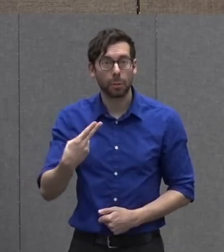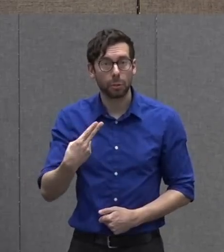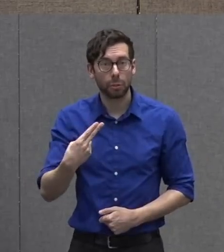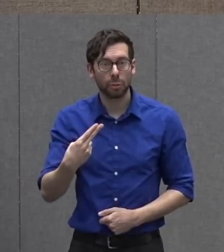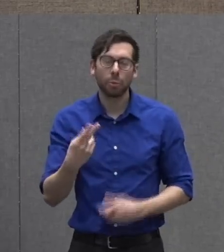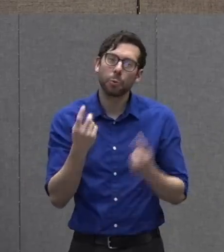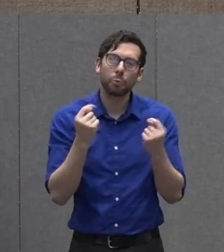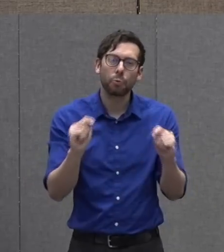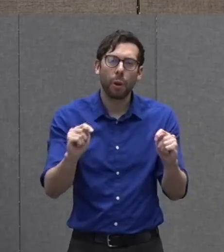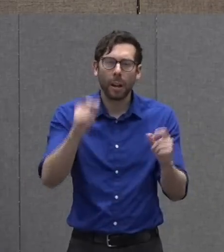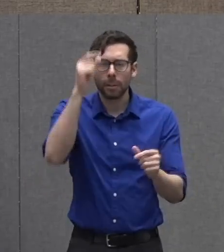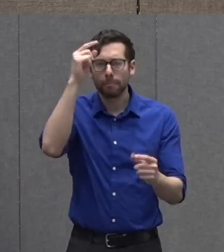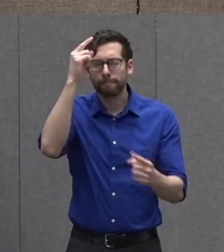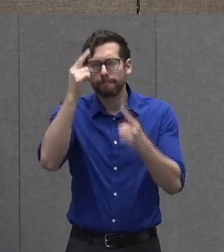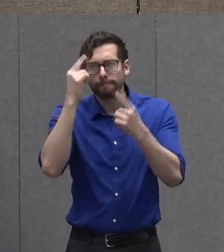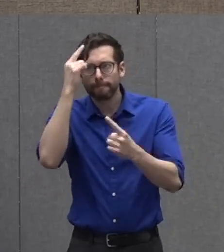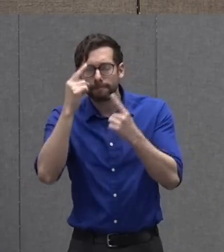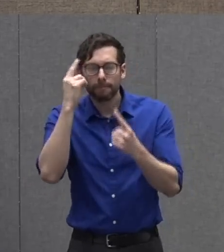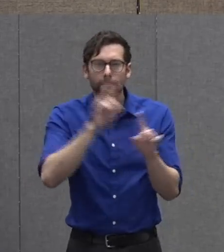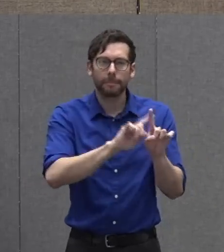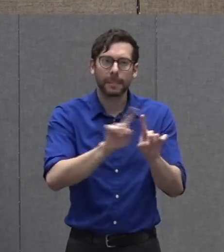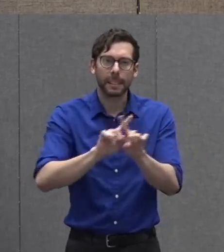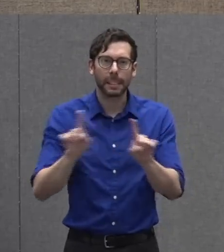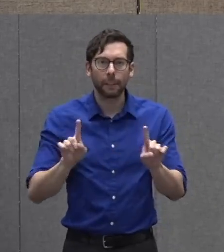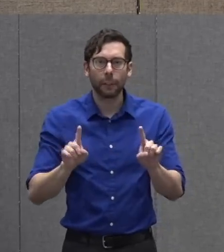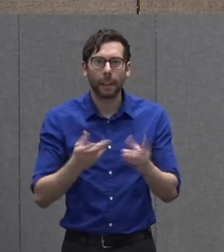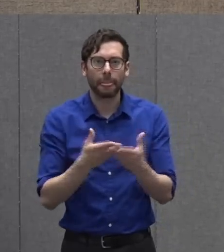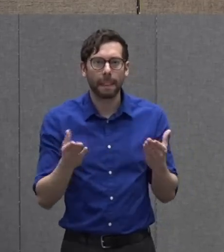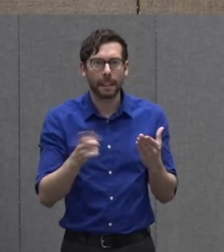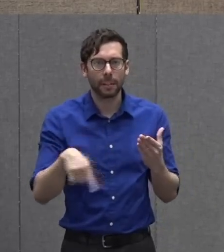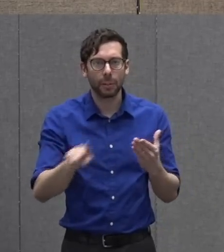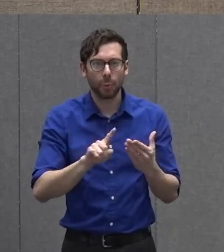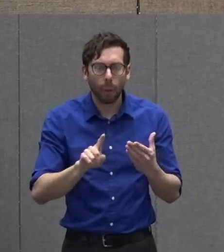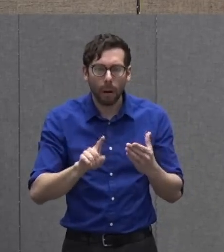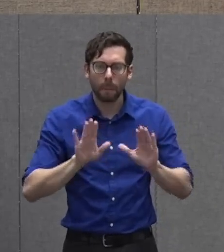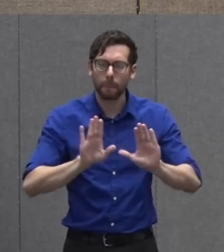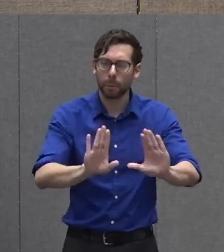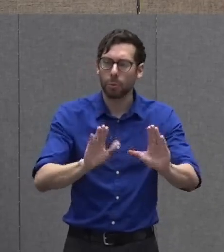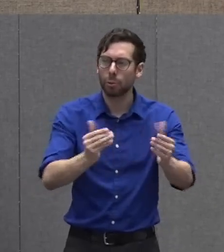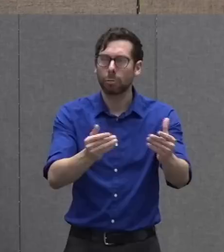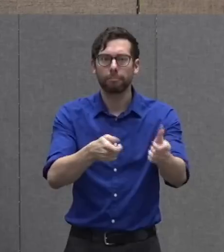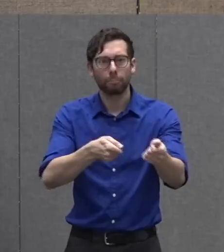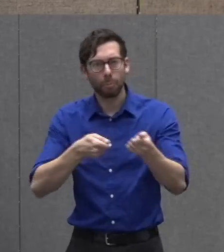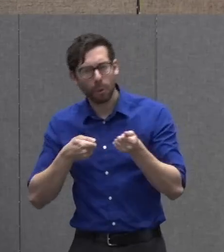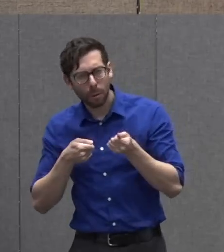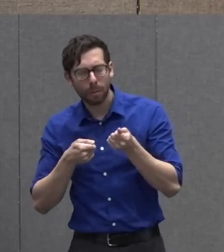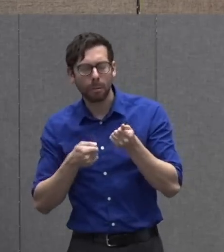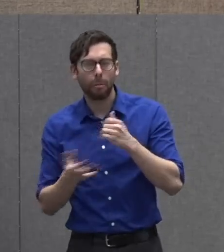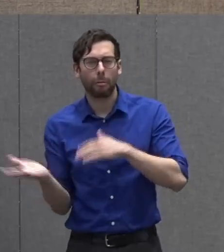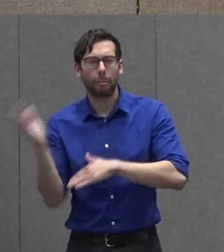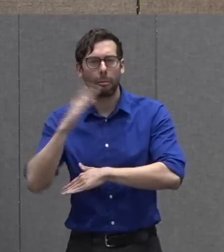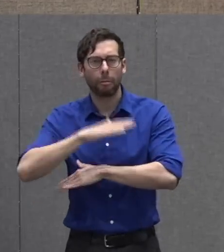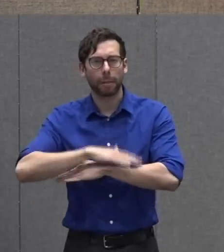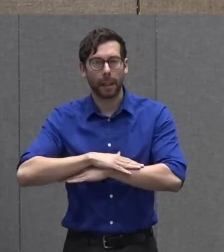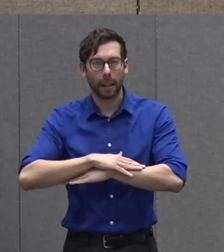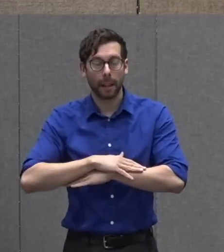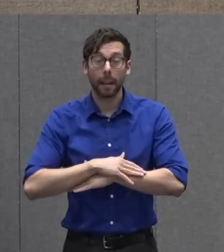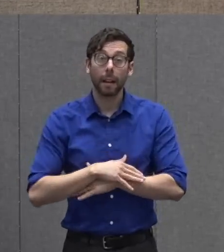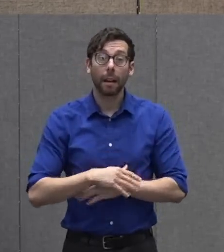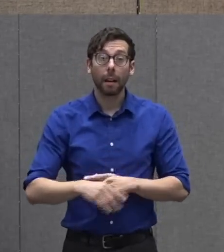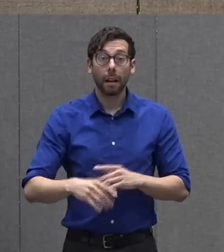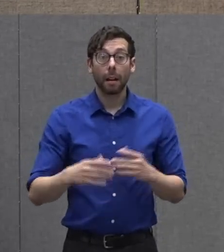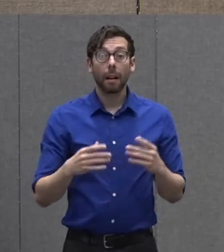objects that you're using to push and pull. And let's do a quick reminder of our 5 senses, because we always want to make sure